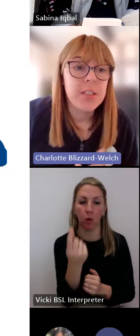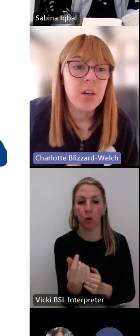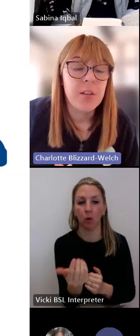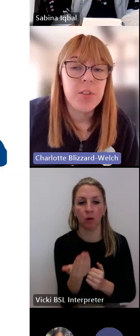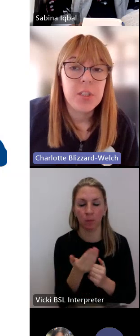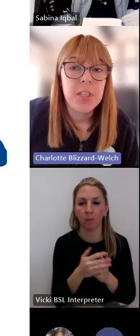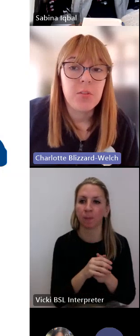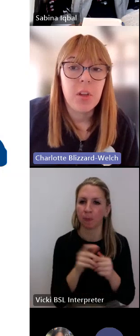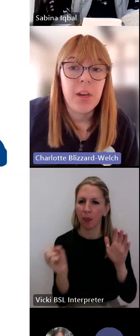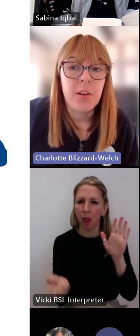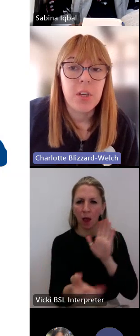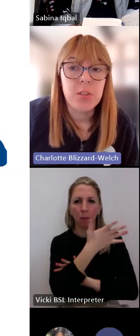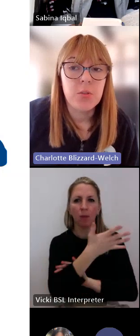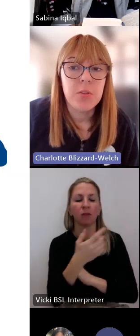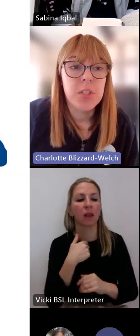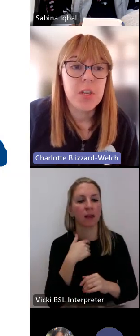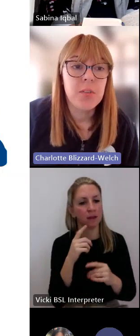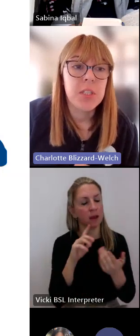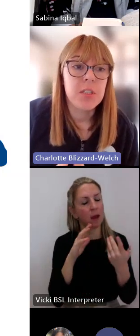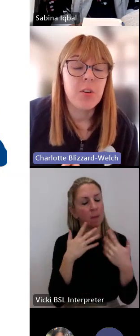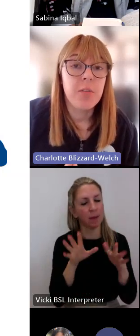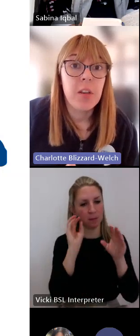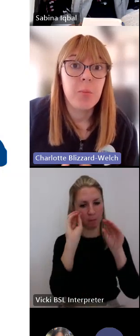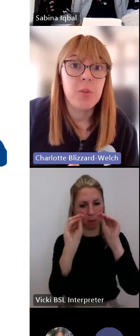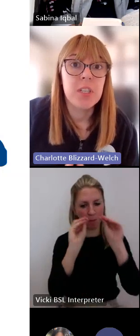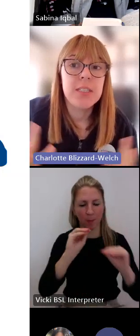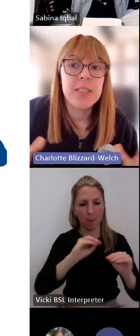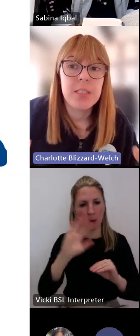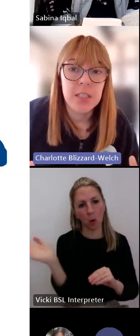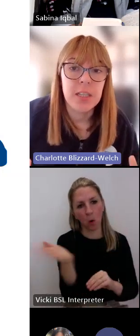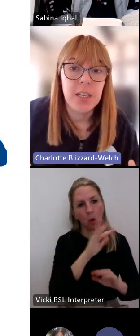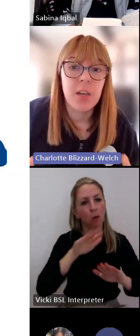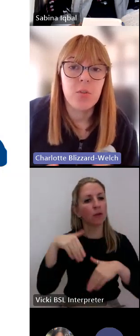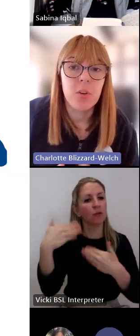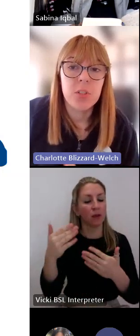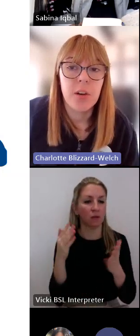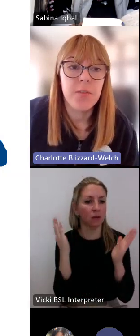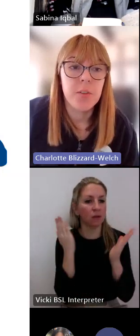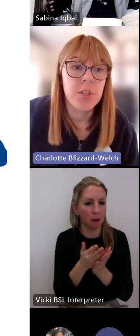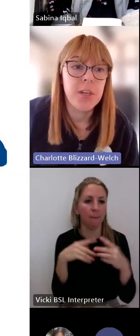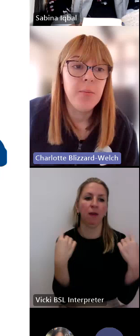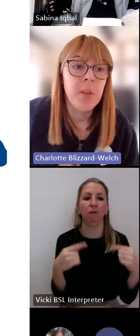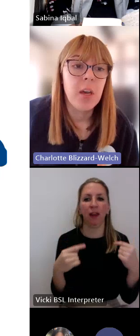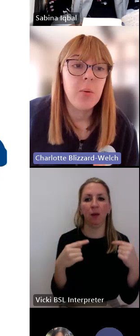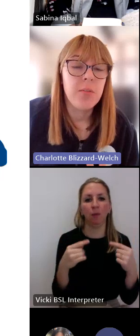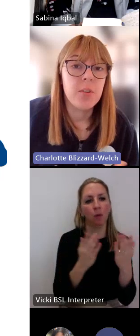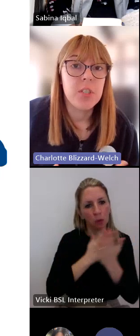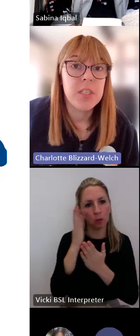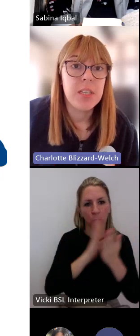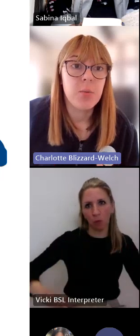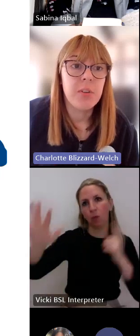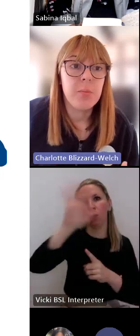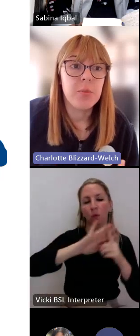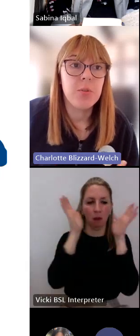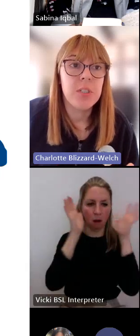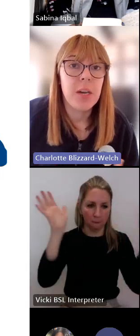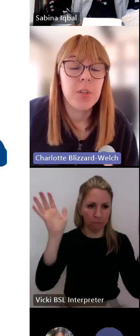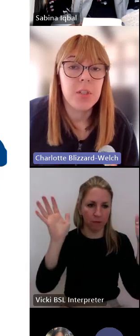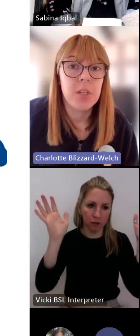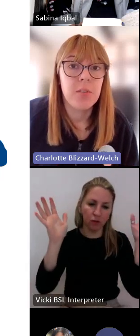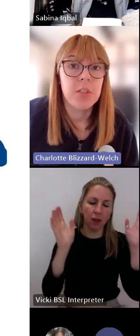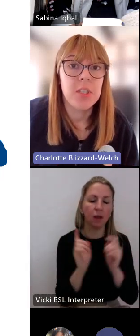the slide, I've just outlined all of the services that are available consistently across Hertfordshire. However, as I said, we're able